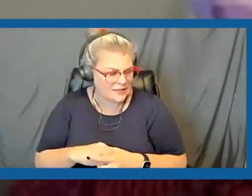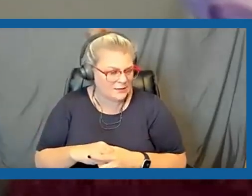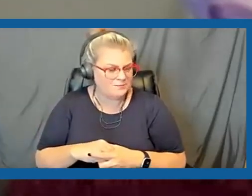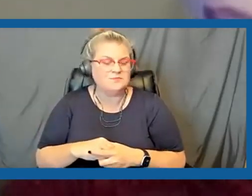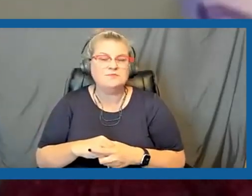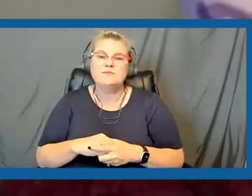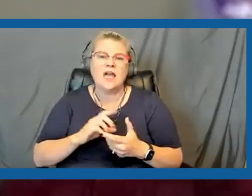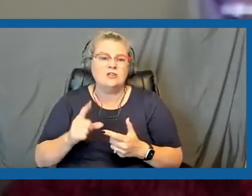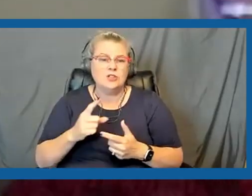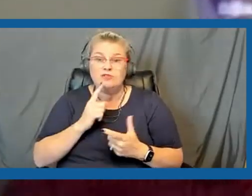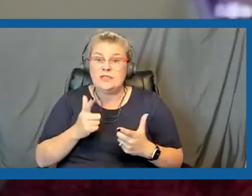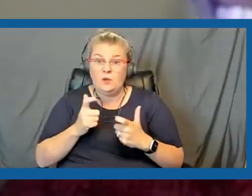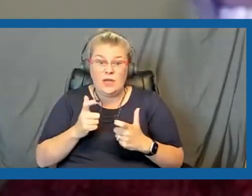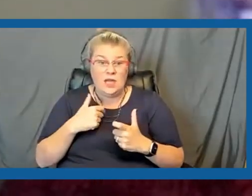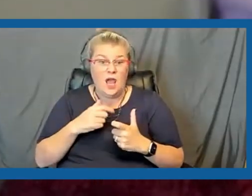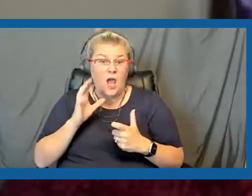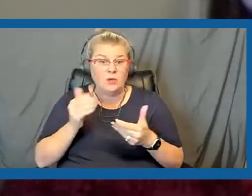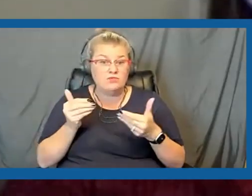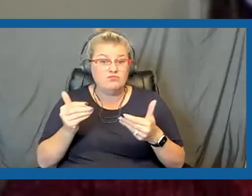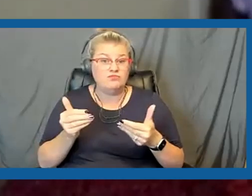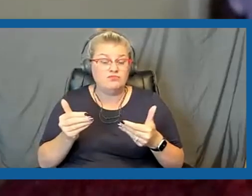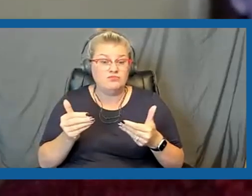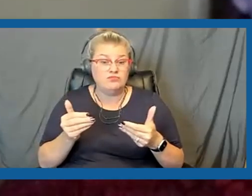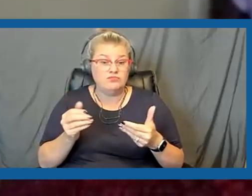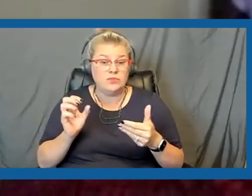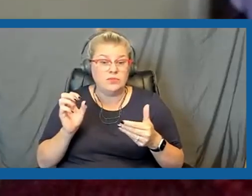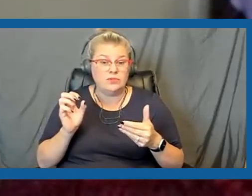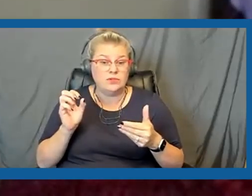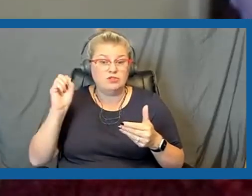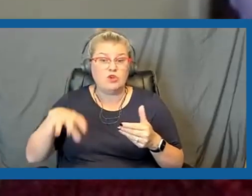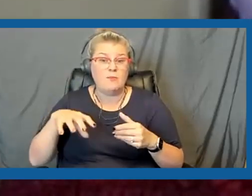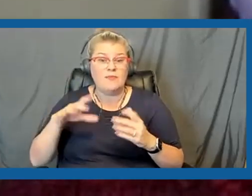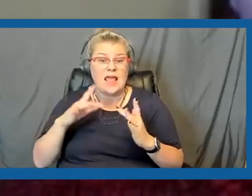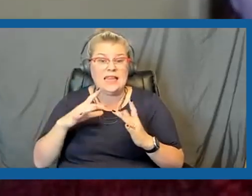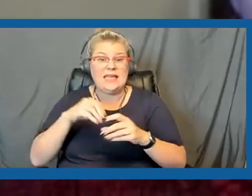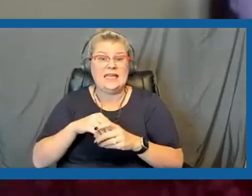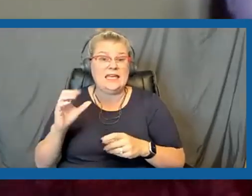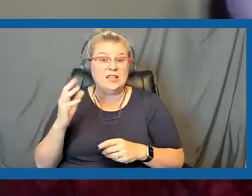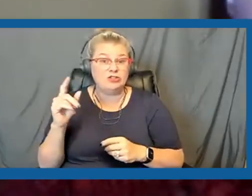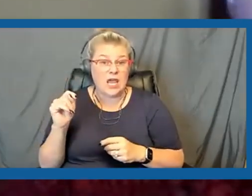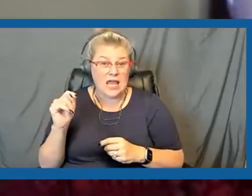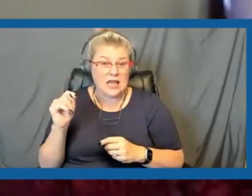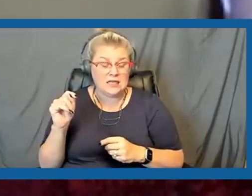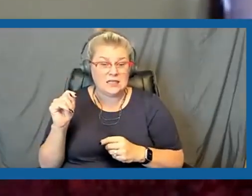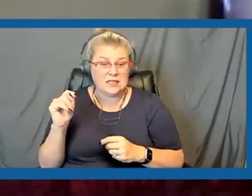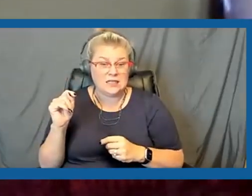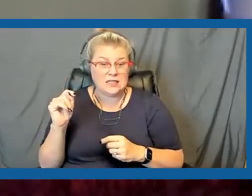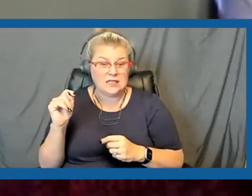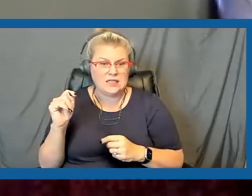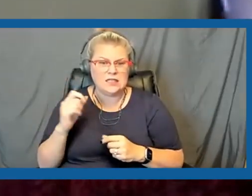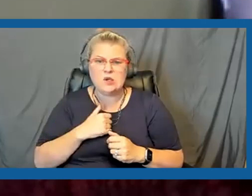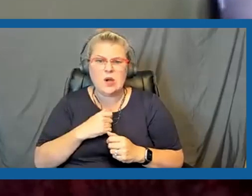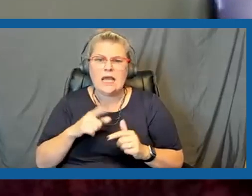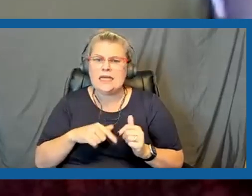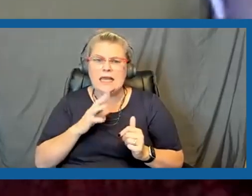And just real quickly, I'm going to go ahead and drop that link in the chat. Sorry, I can't talk and